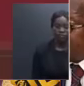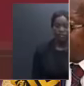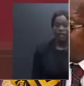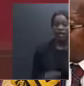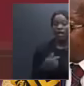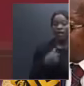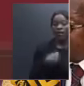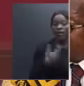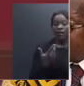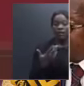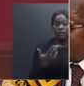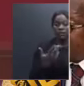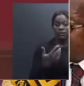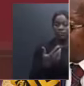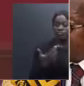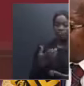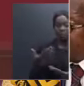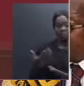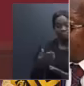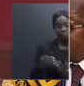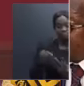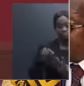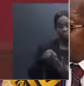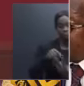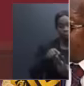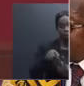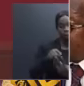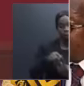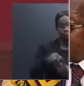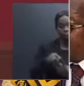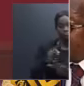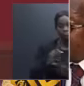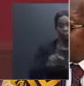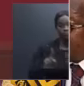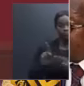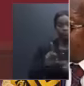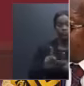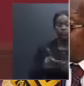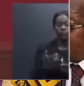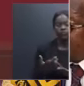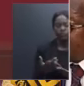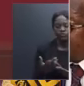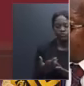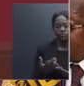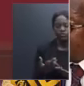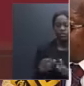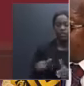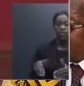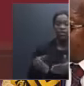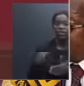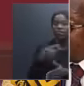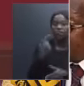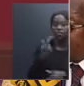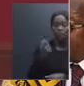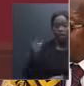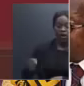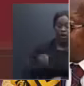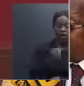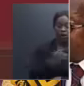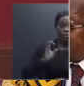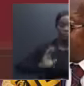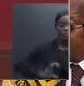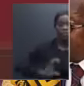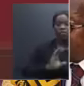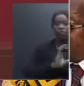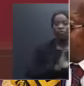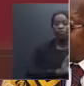refer the nominees to the appointment committee